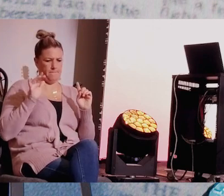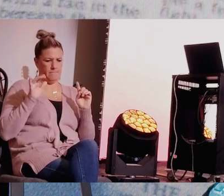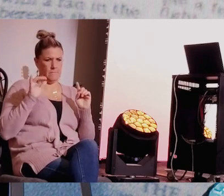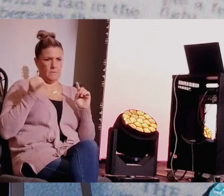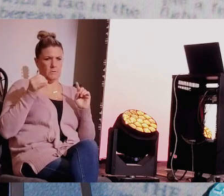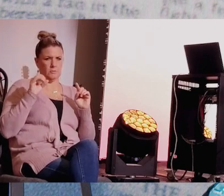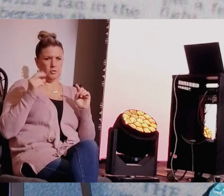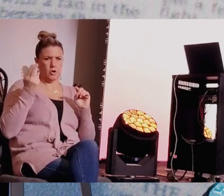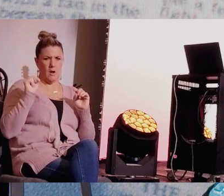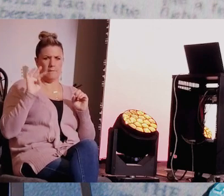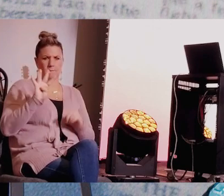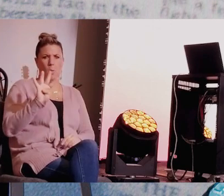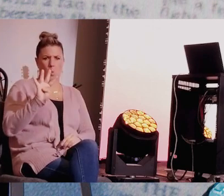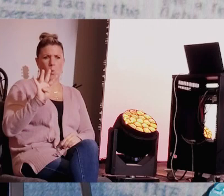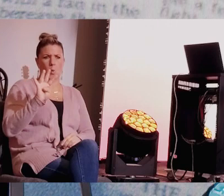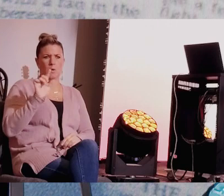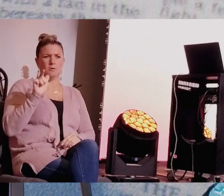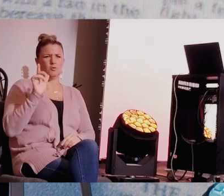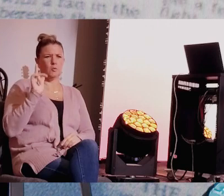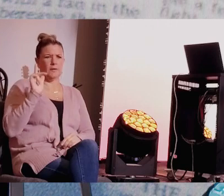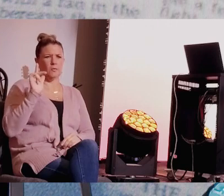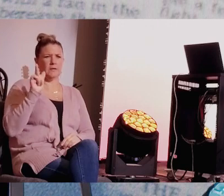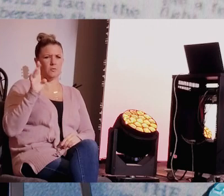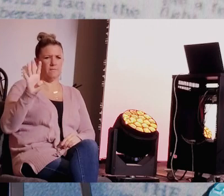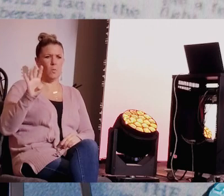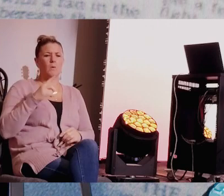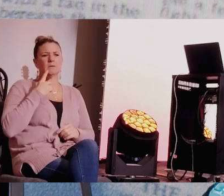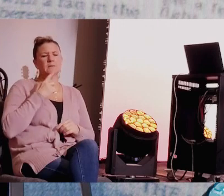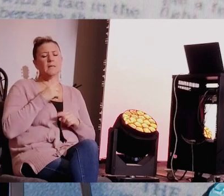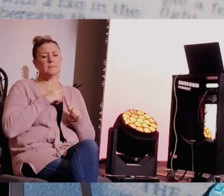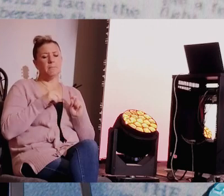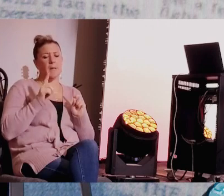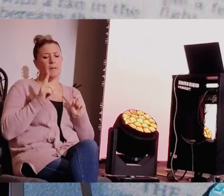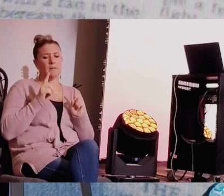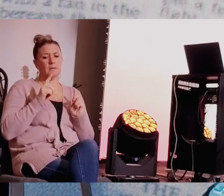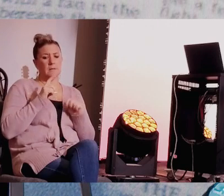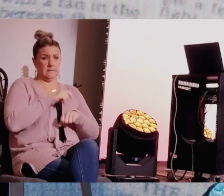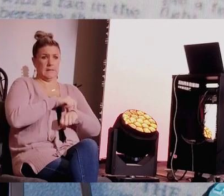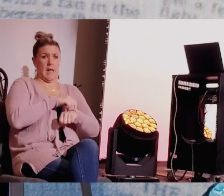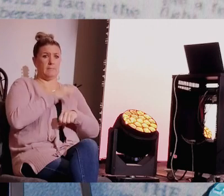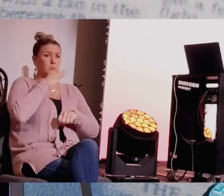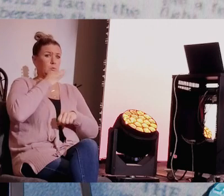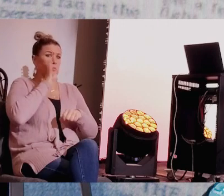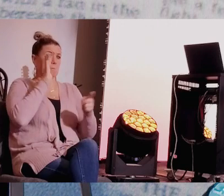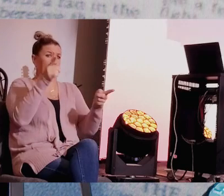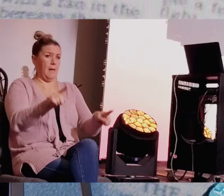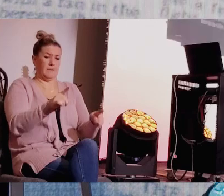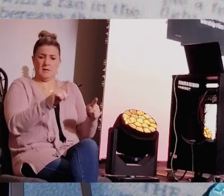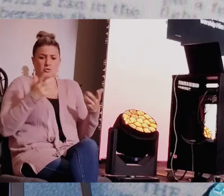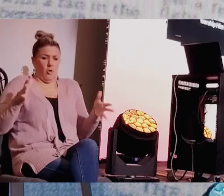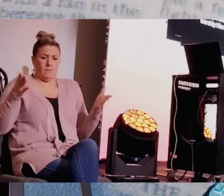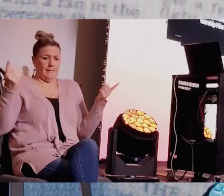out of John 4, starting in 23 and 24. It says, But a time is coming and is already